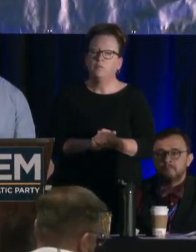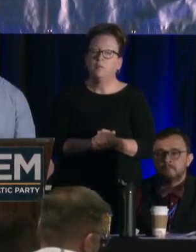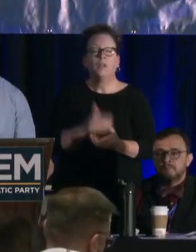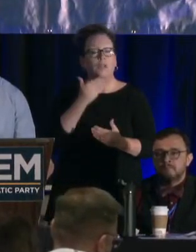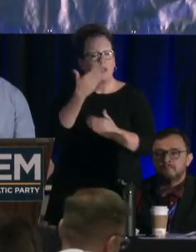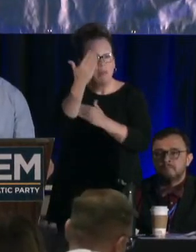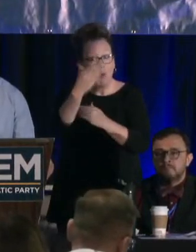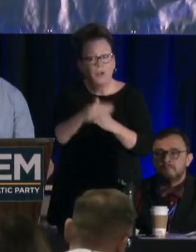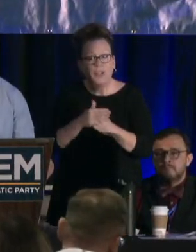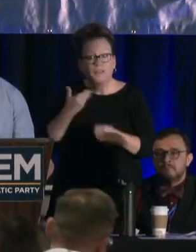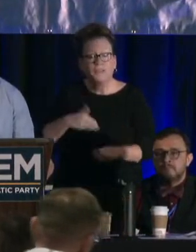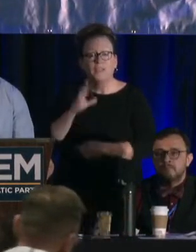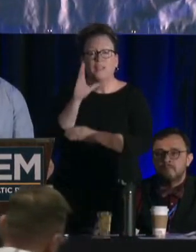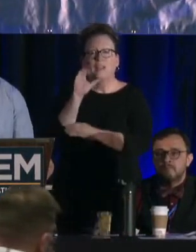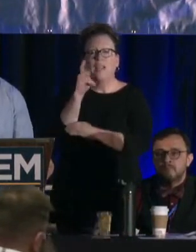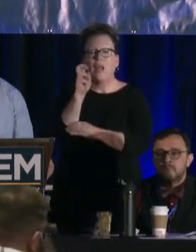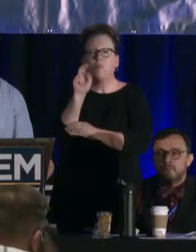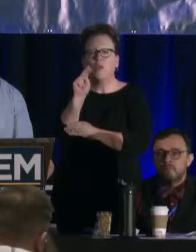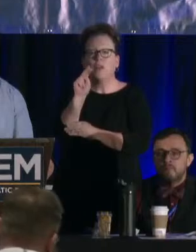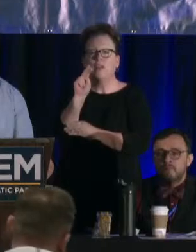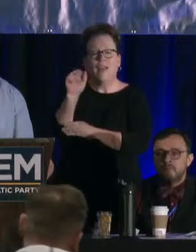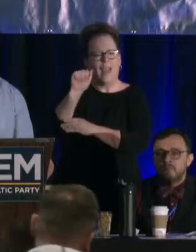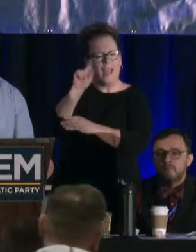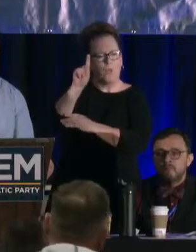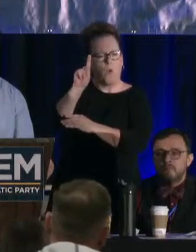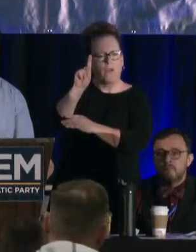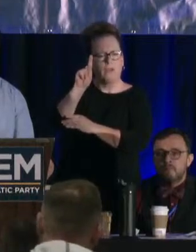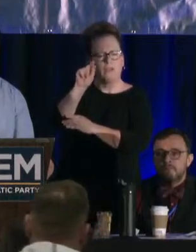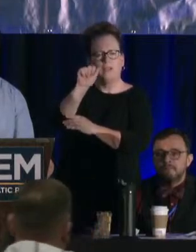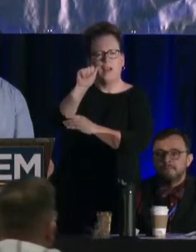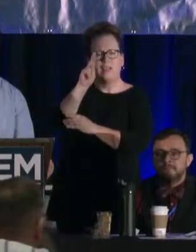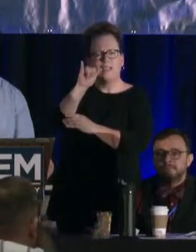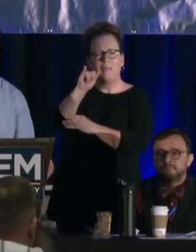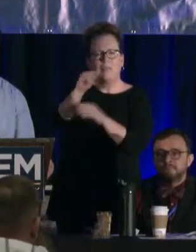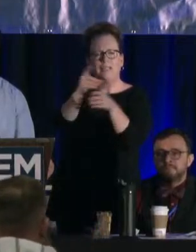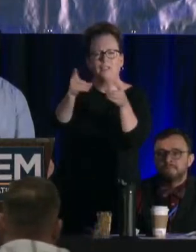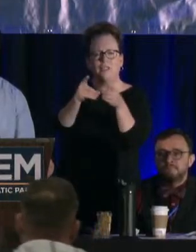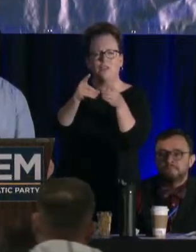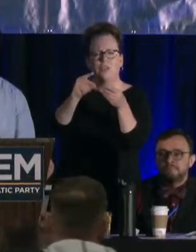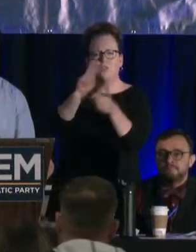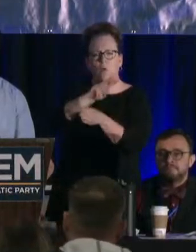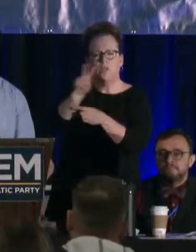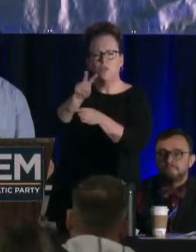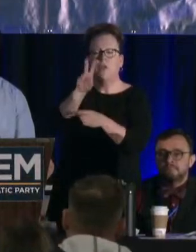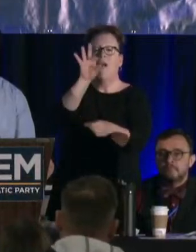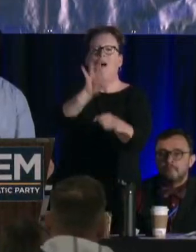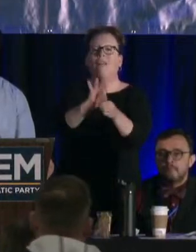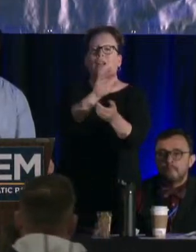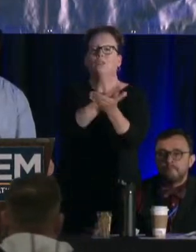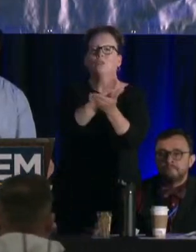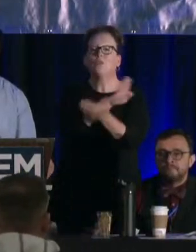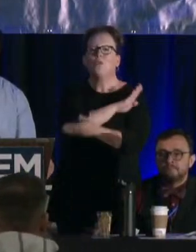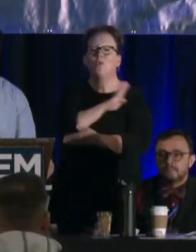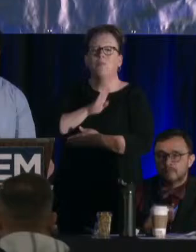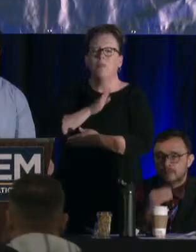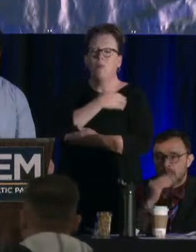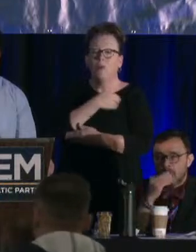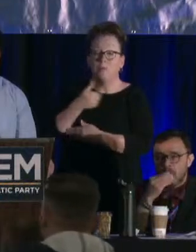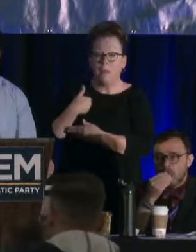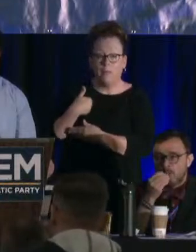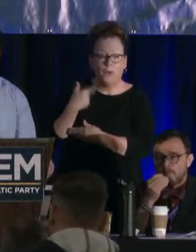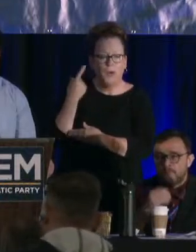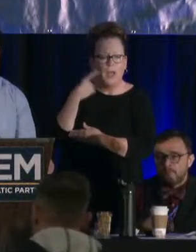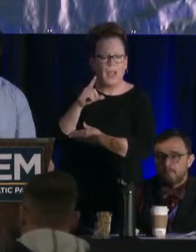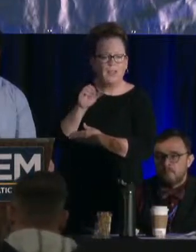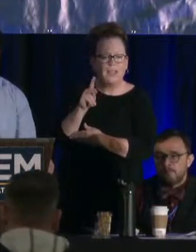Good morning, Karen Scher, E-Board Member, Assembly District 42, and elected school board member of the Oxnard Union High School